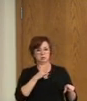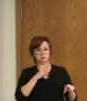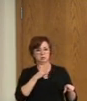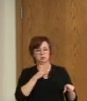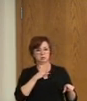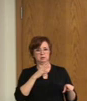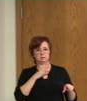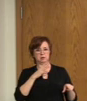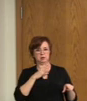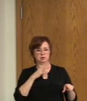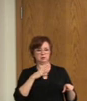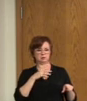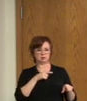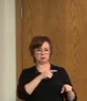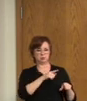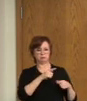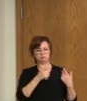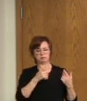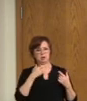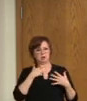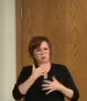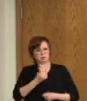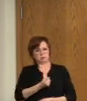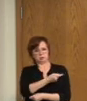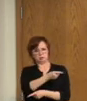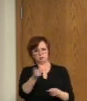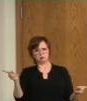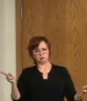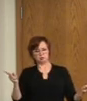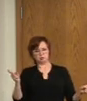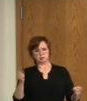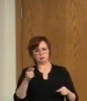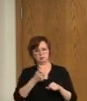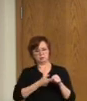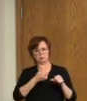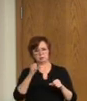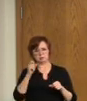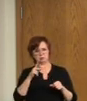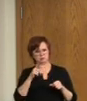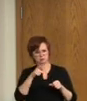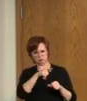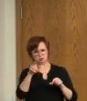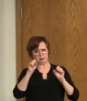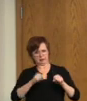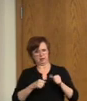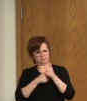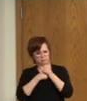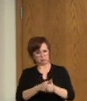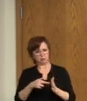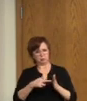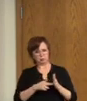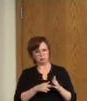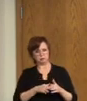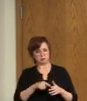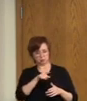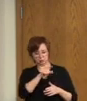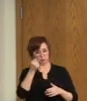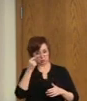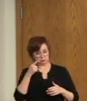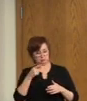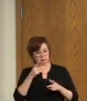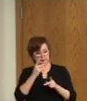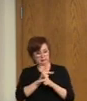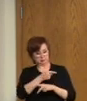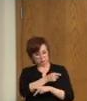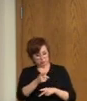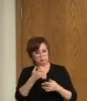that. But again, I really trust the Saskatchewan people to be able to comply with what's going on. They understand that this is for their